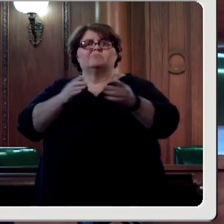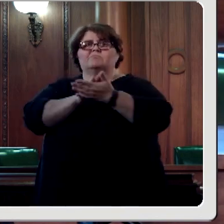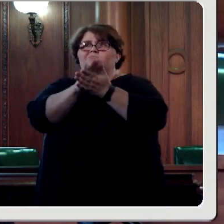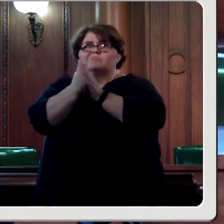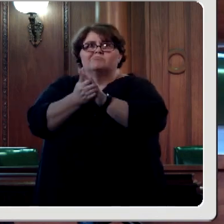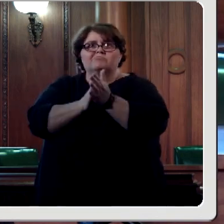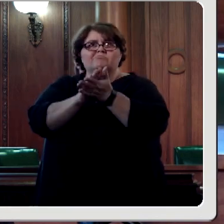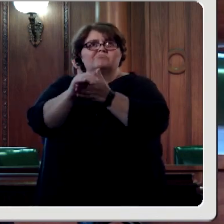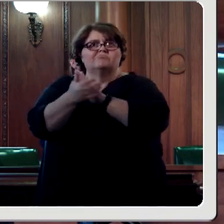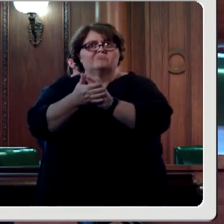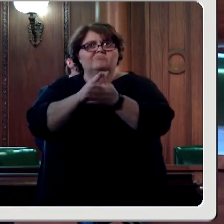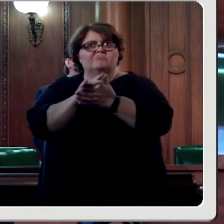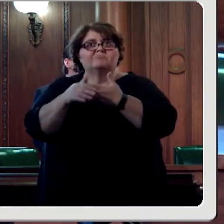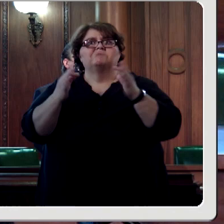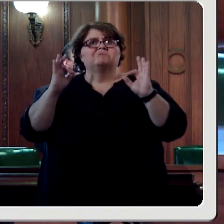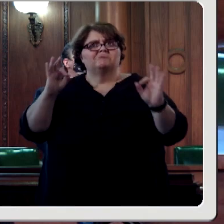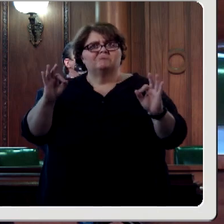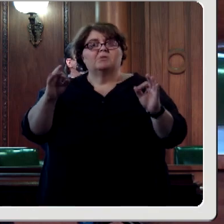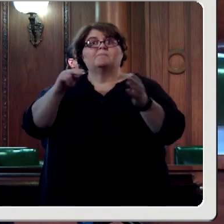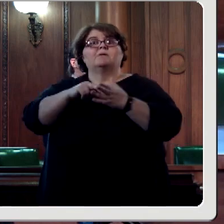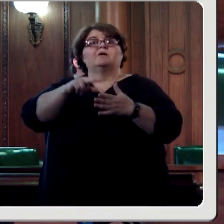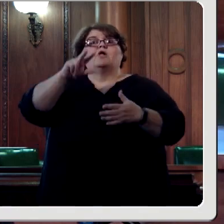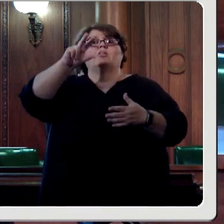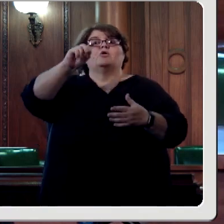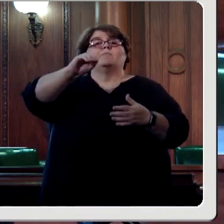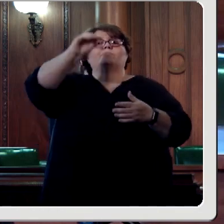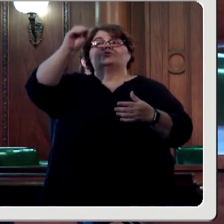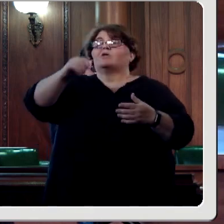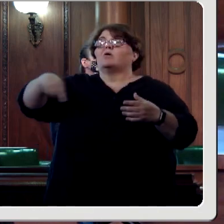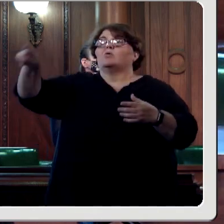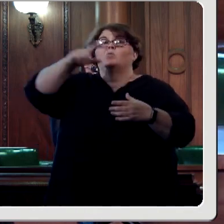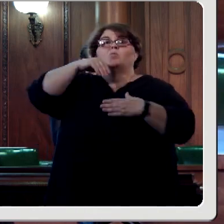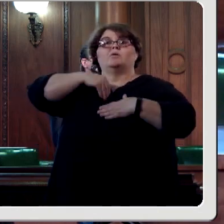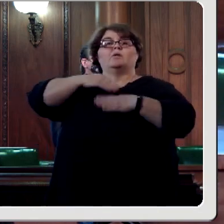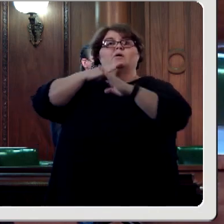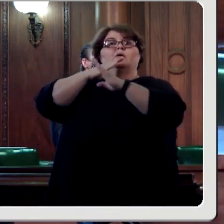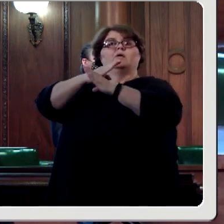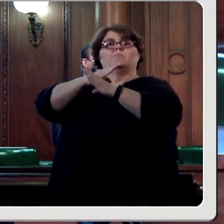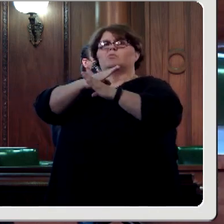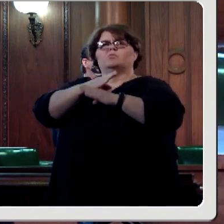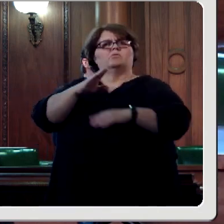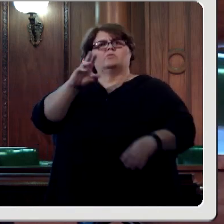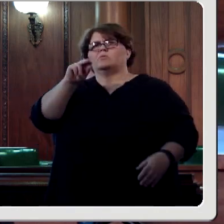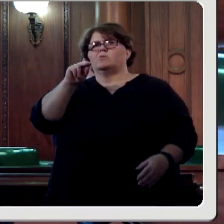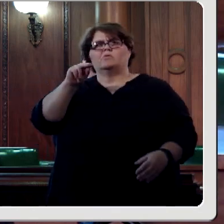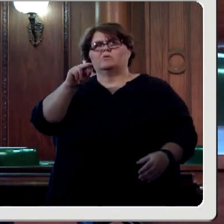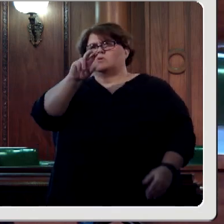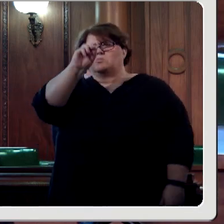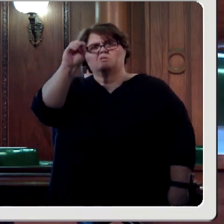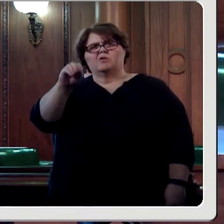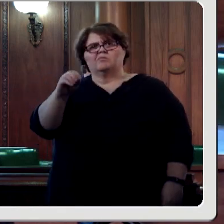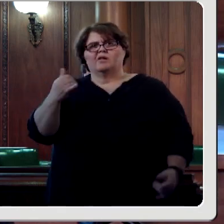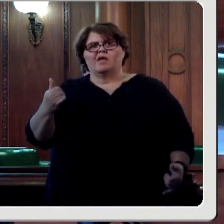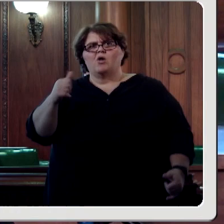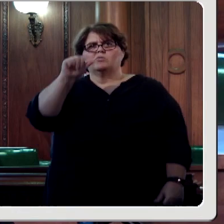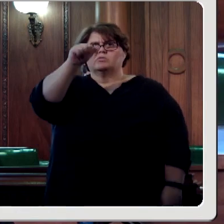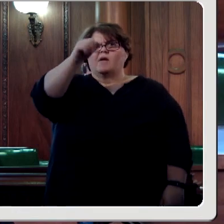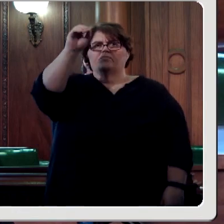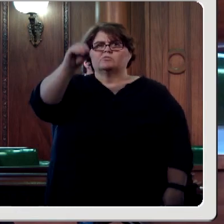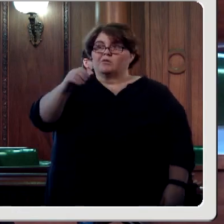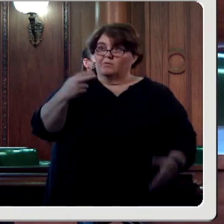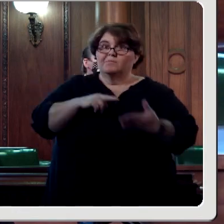somewhere around 10% across the country, the reality that we have not yet instituted proper control